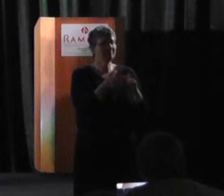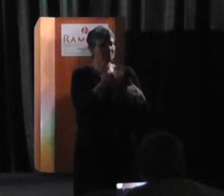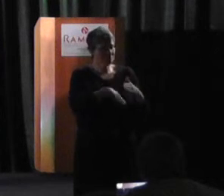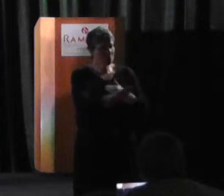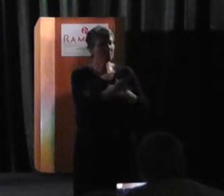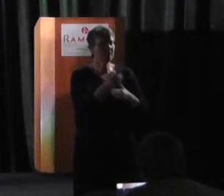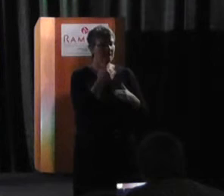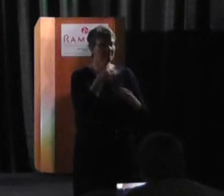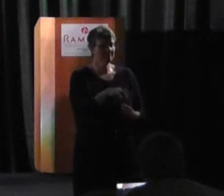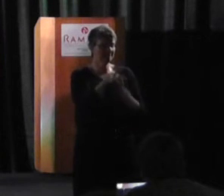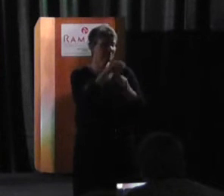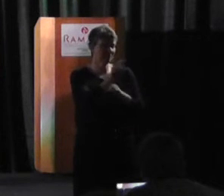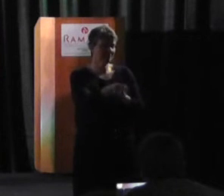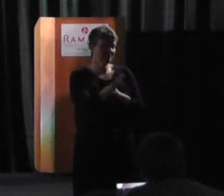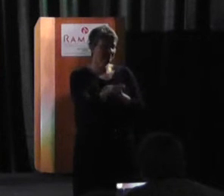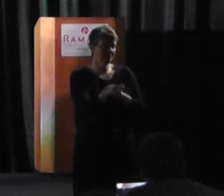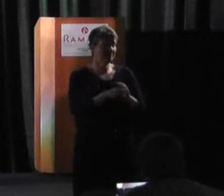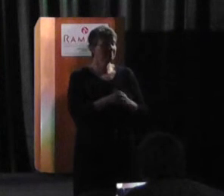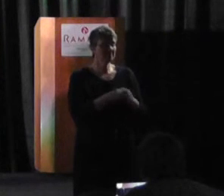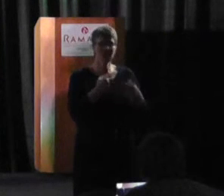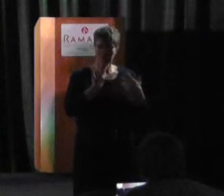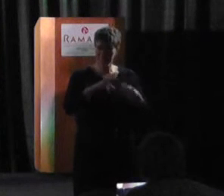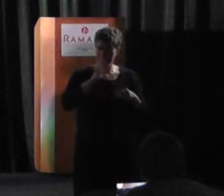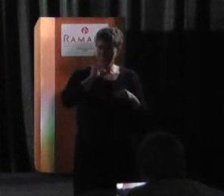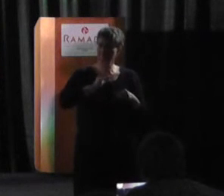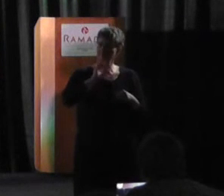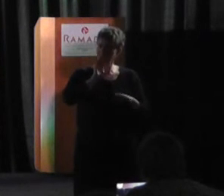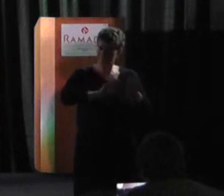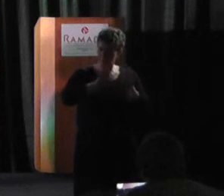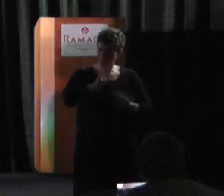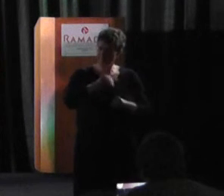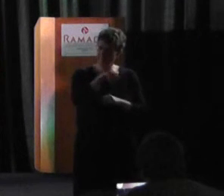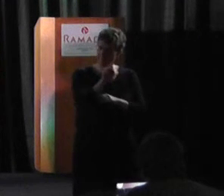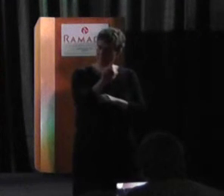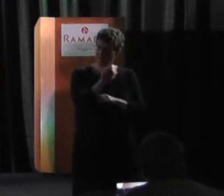needs. I have frustrations, but I have a sister